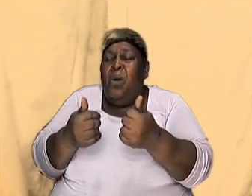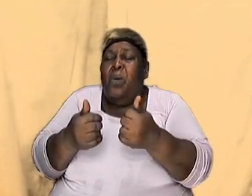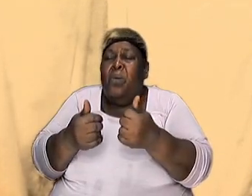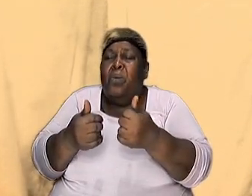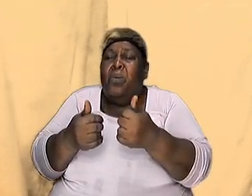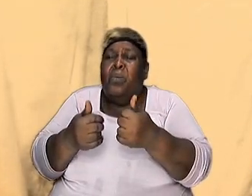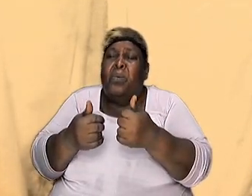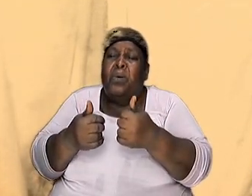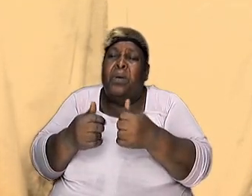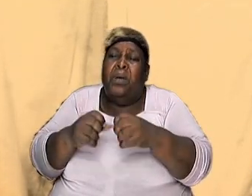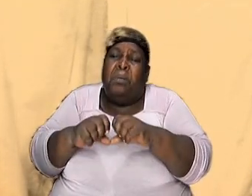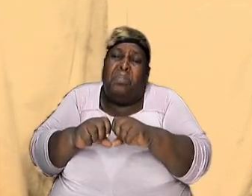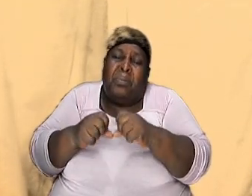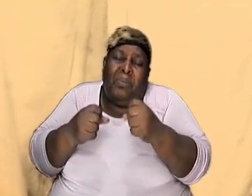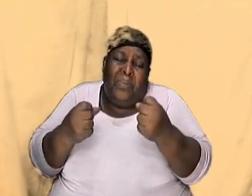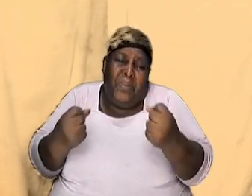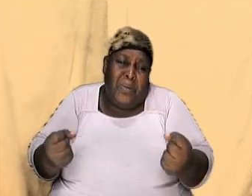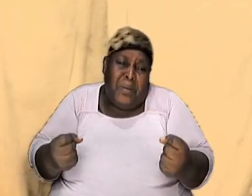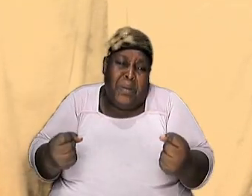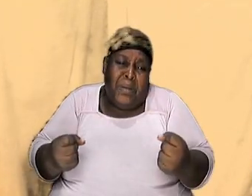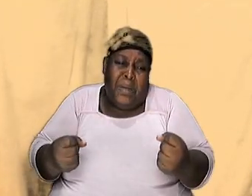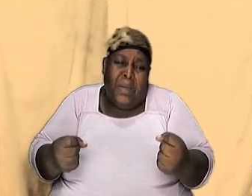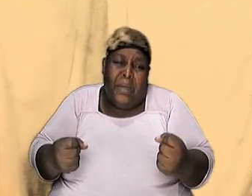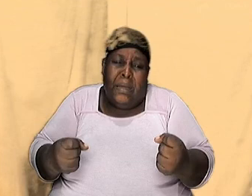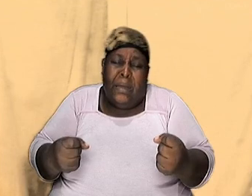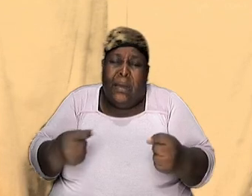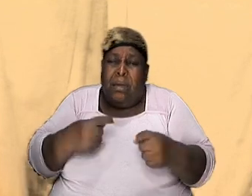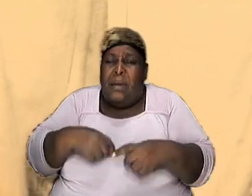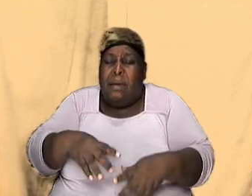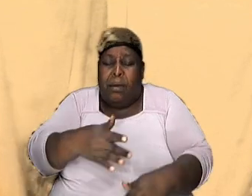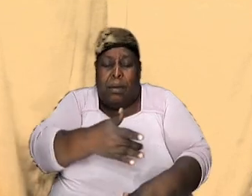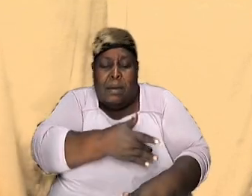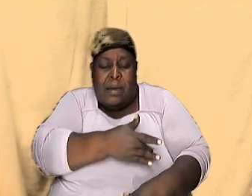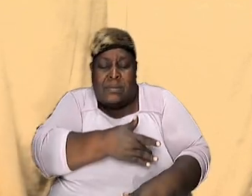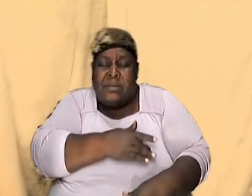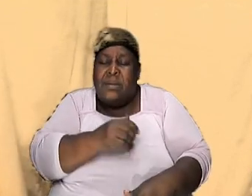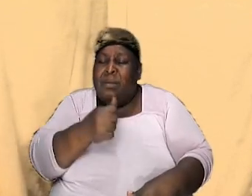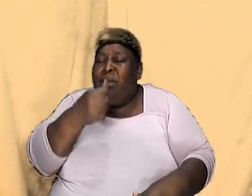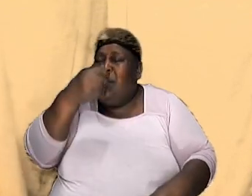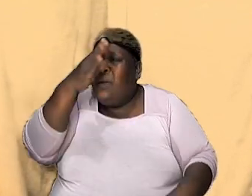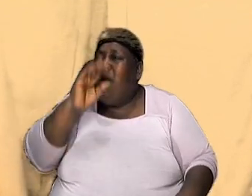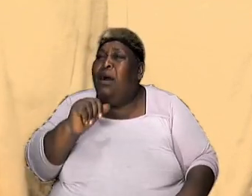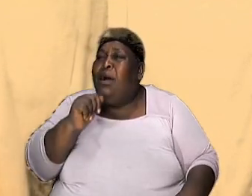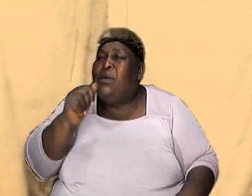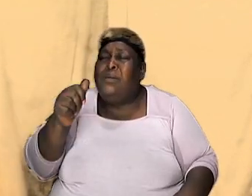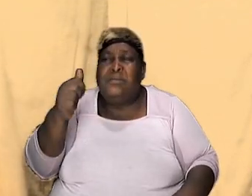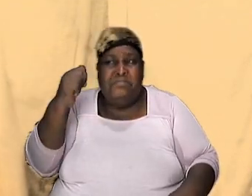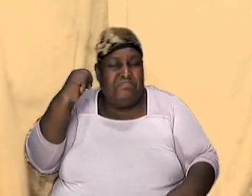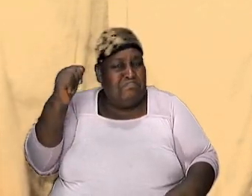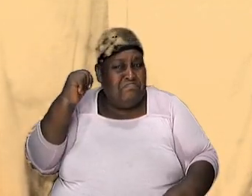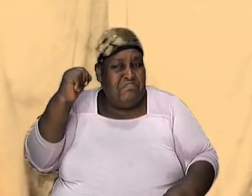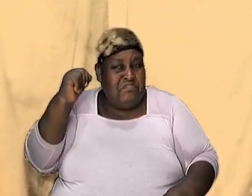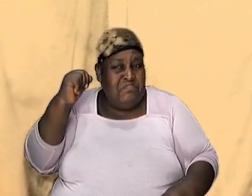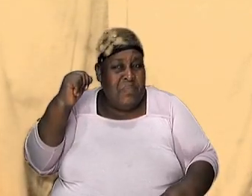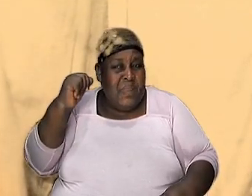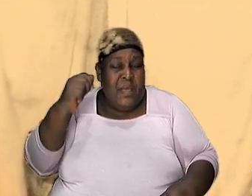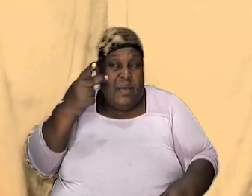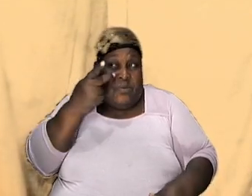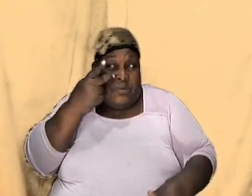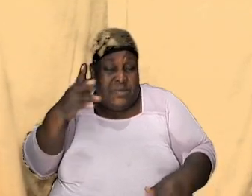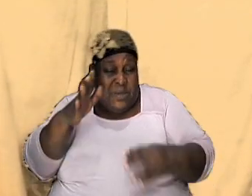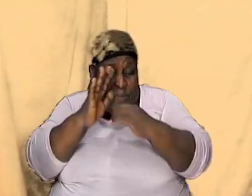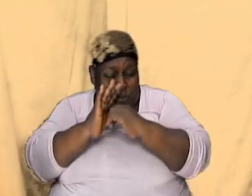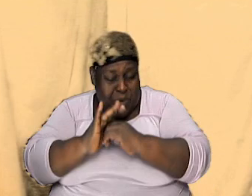that a broken and a contrite heart God will not despise, amen. We saw that worship